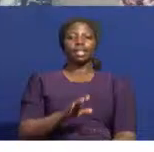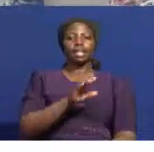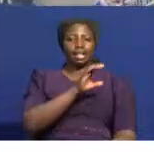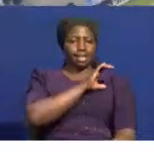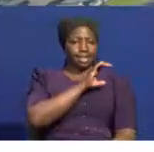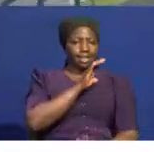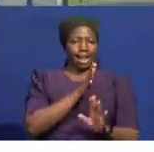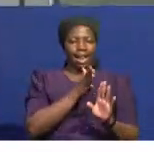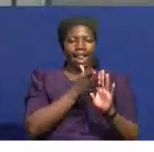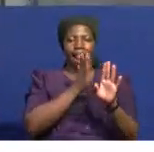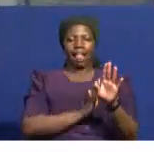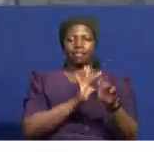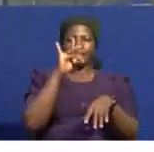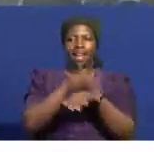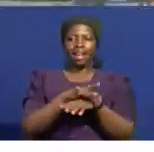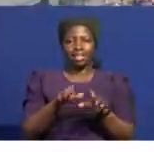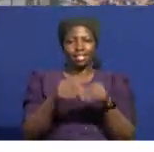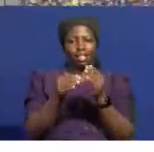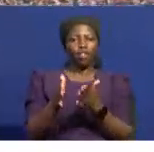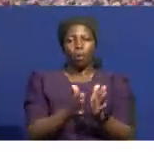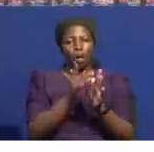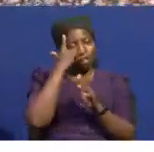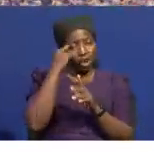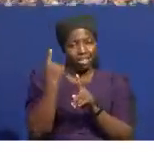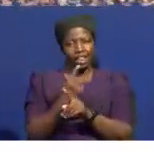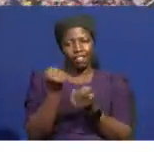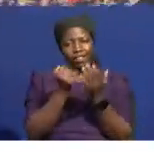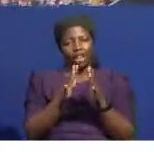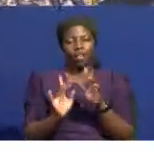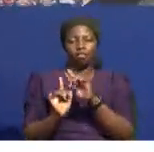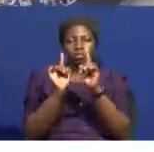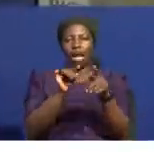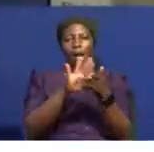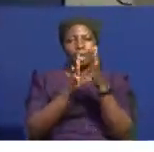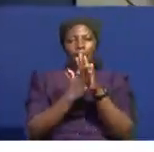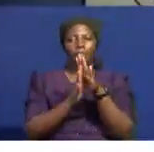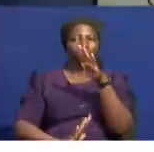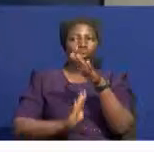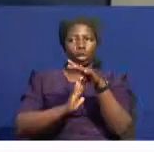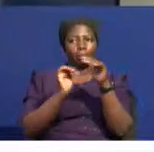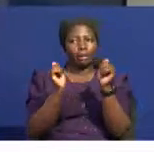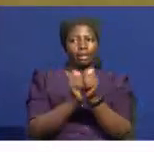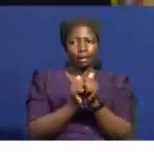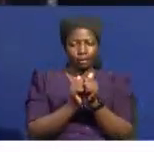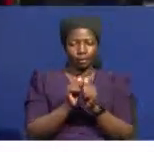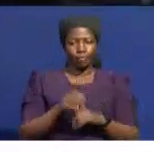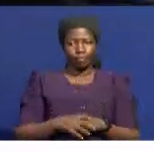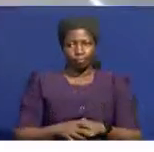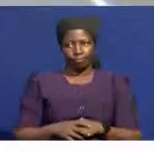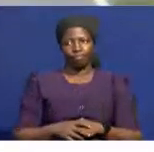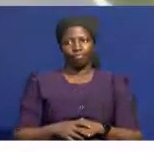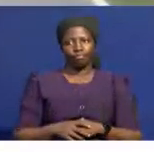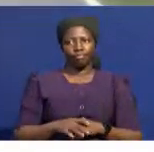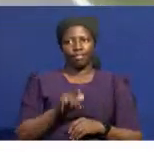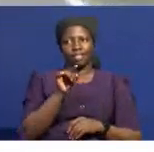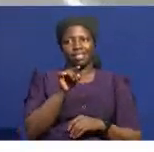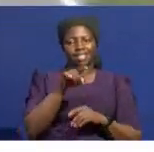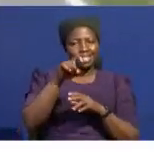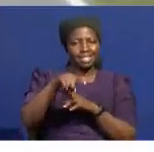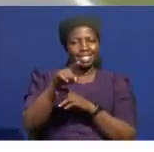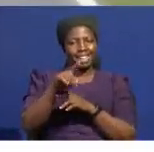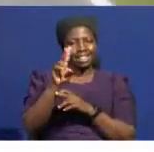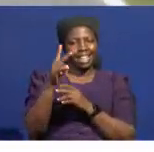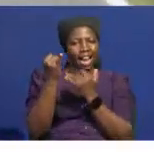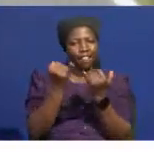early exit presented an opportunity for a different driver to make it into the top 10 shootout, and home hero Yuki Tsunoda didn't need a second